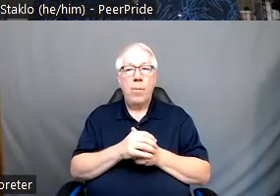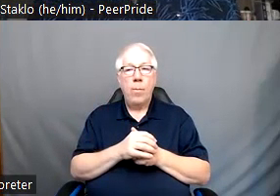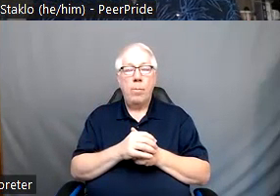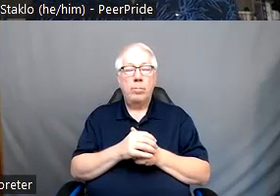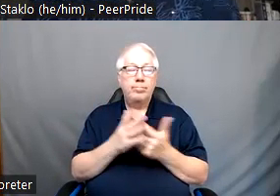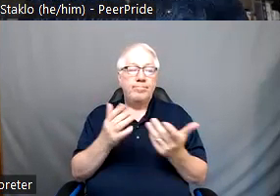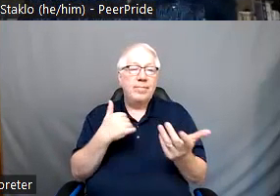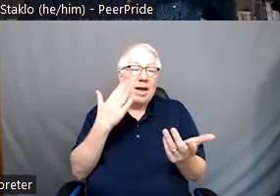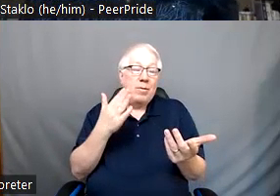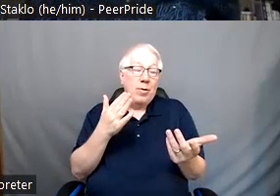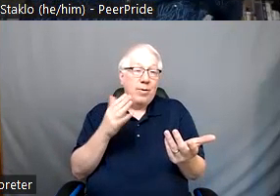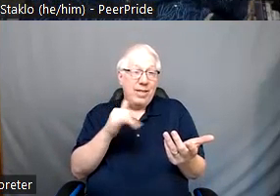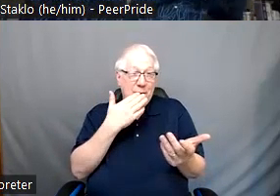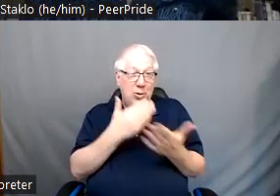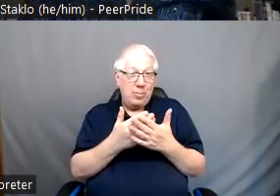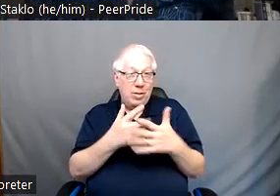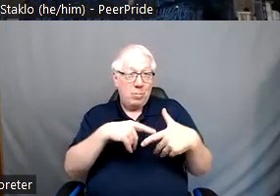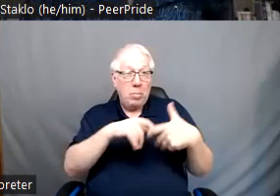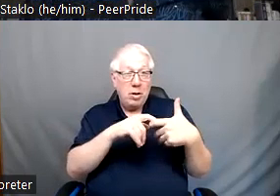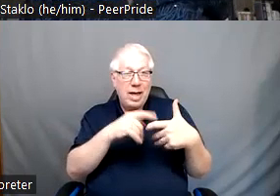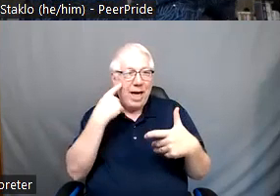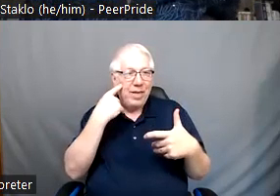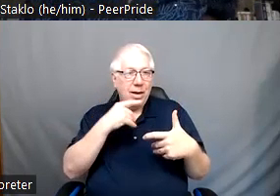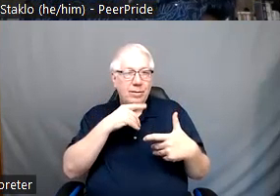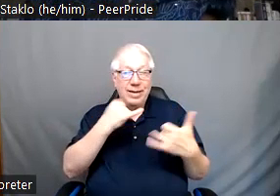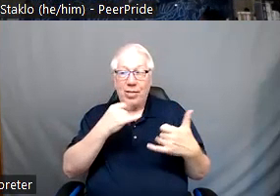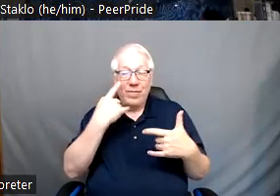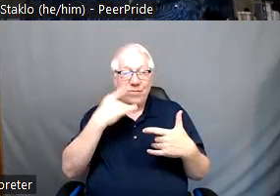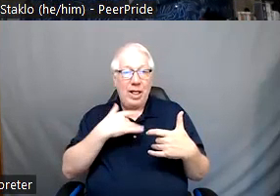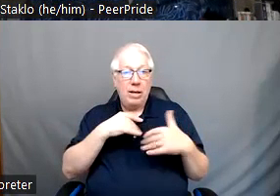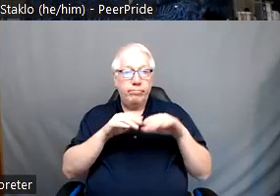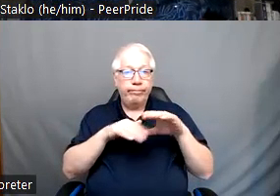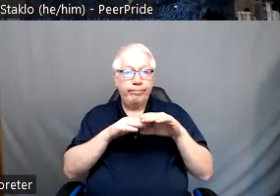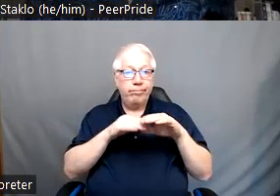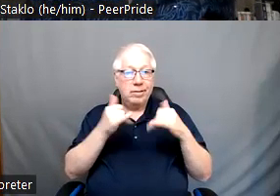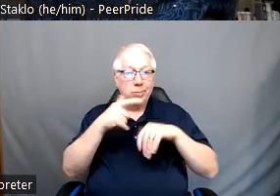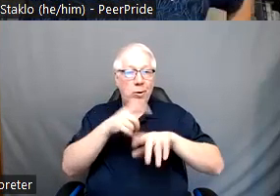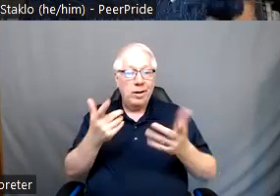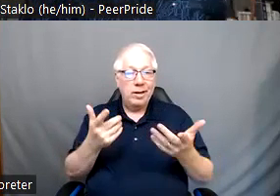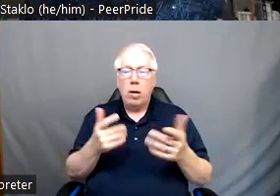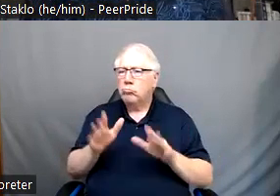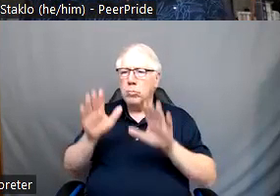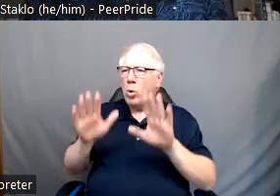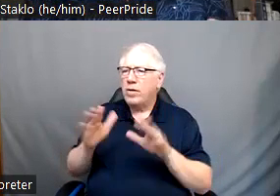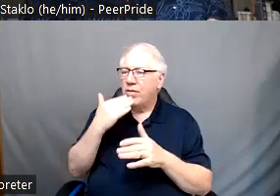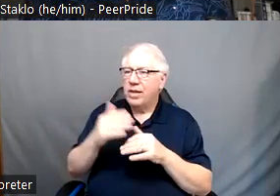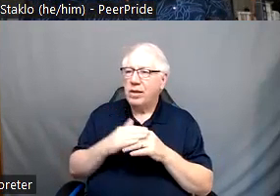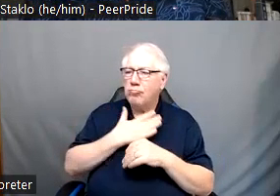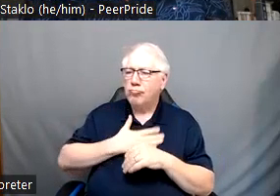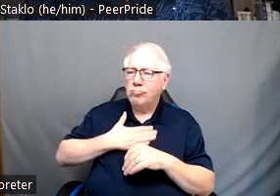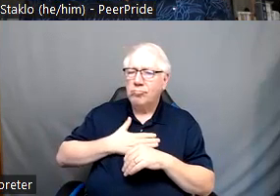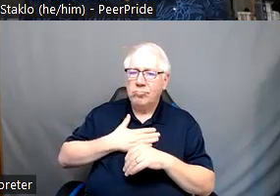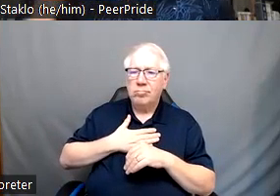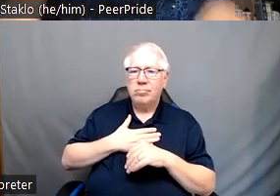But I don't know if that's a good place to just pause. I feel like I'm rambling at this point. No, that was wonderful. Thank you. I appreciate that. And yes,